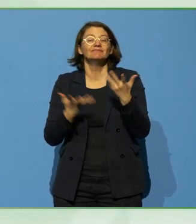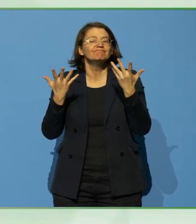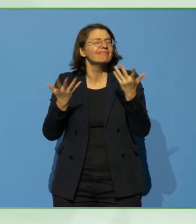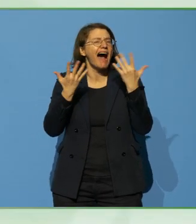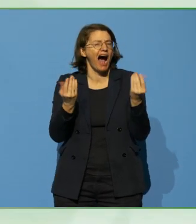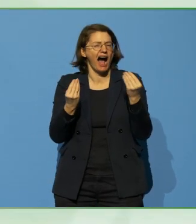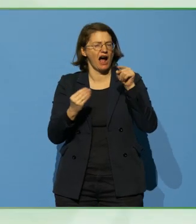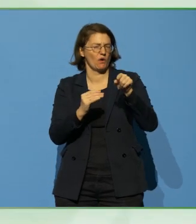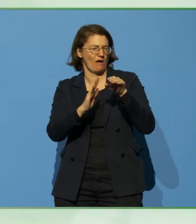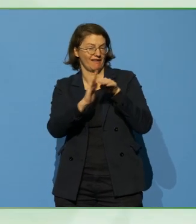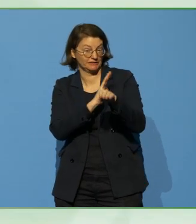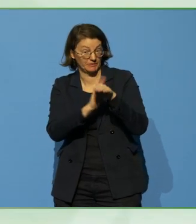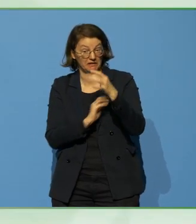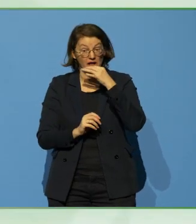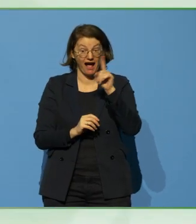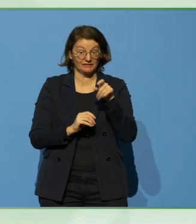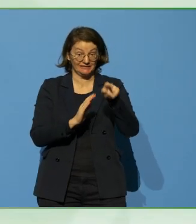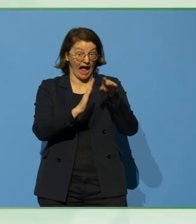mic over to Yannick now.